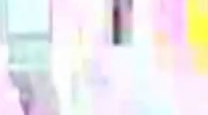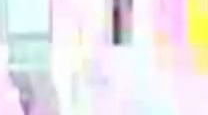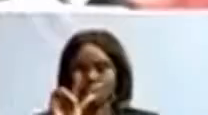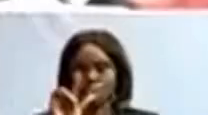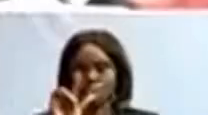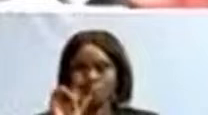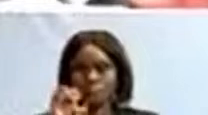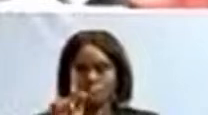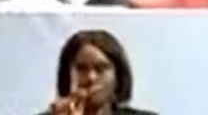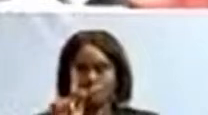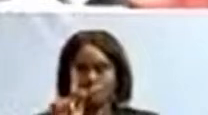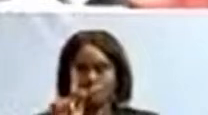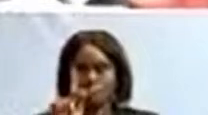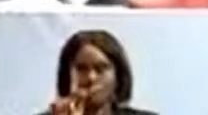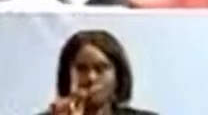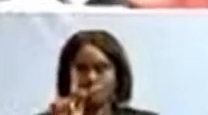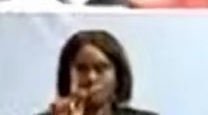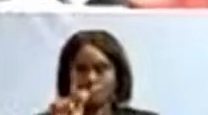the Office of the